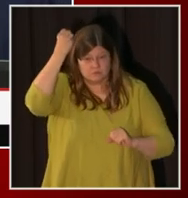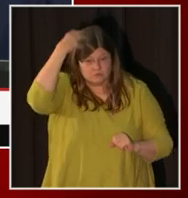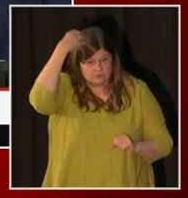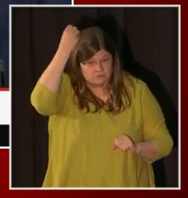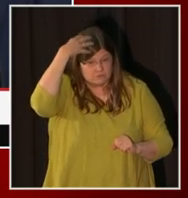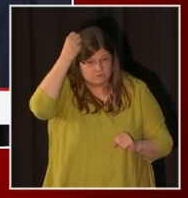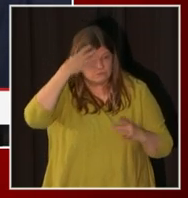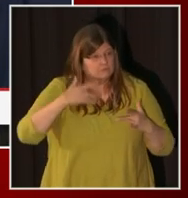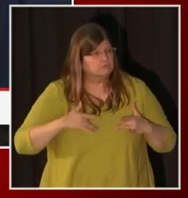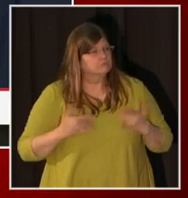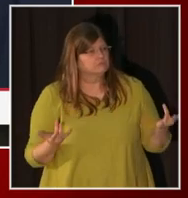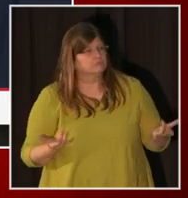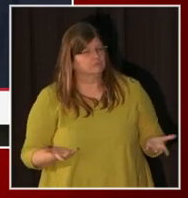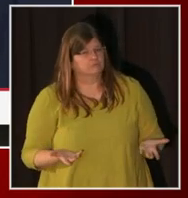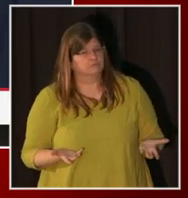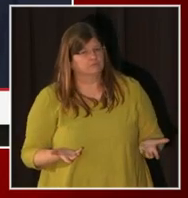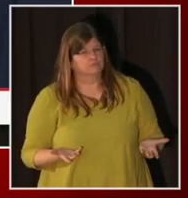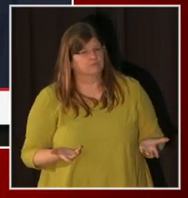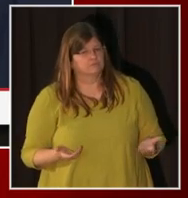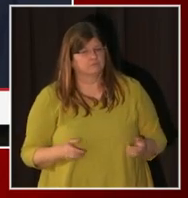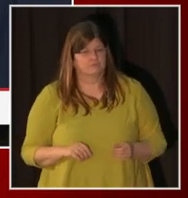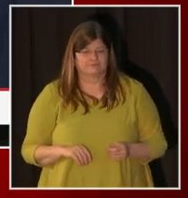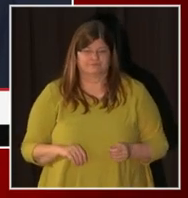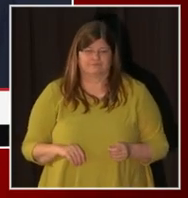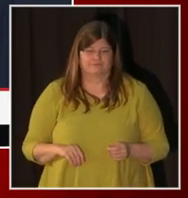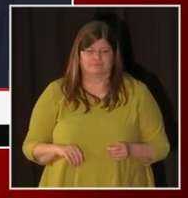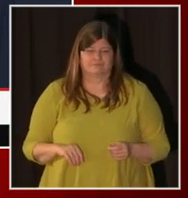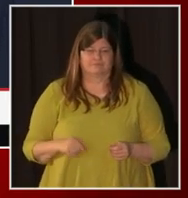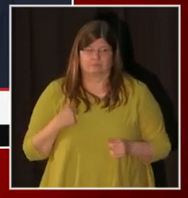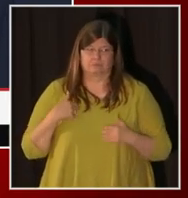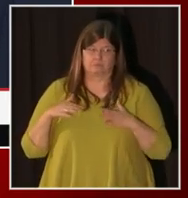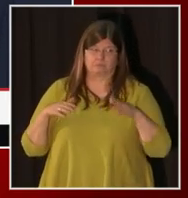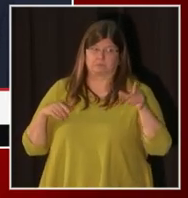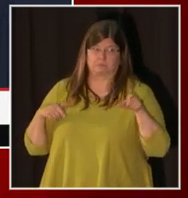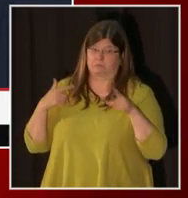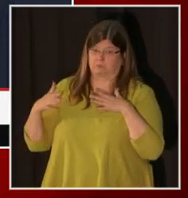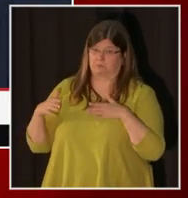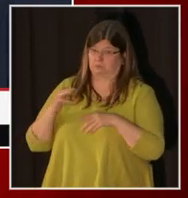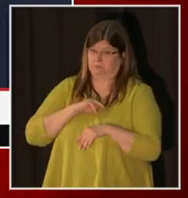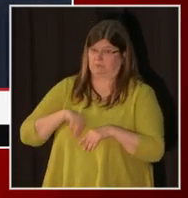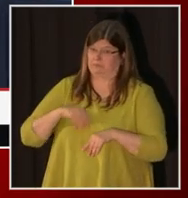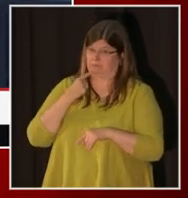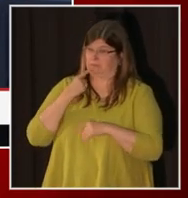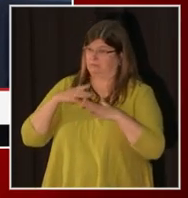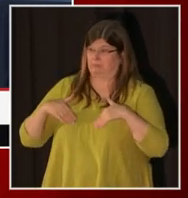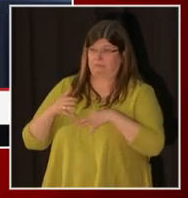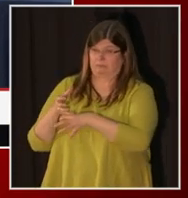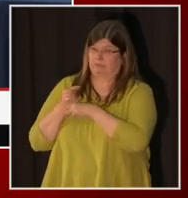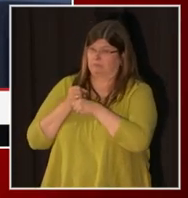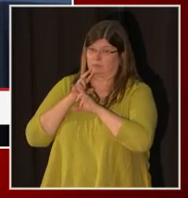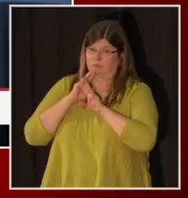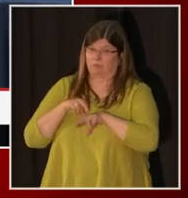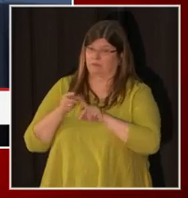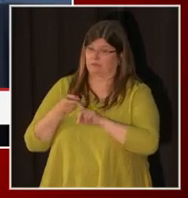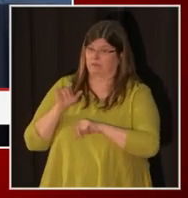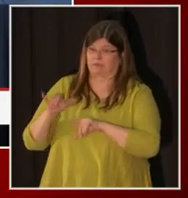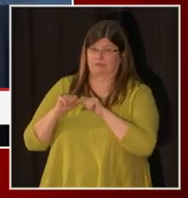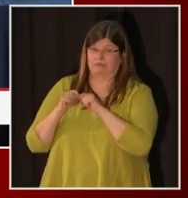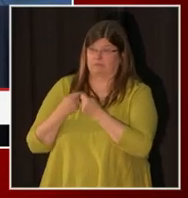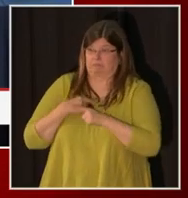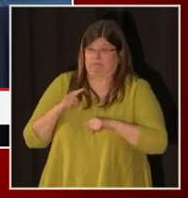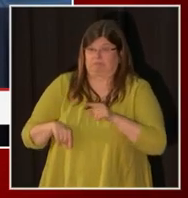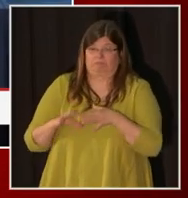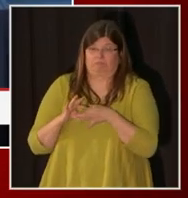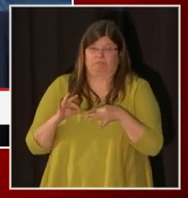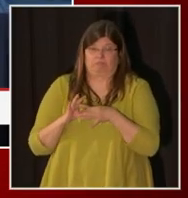a report from my team tomorrow. Today's Thursday, on Friday. I can't comment on any individual